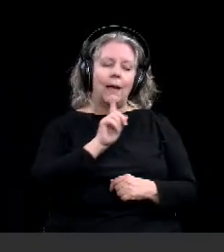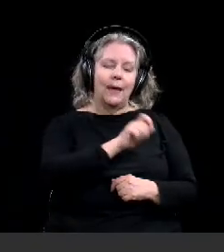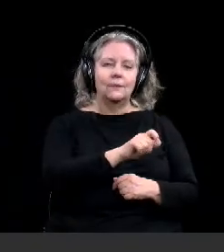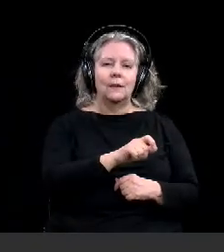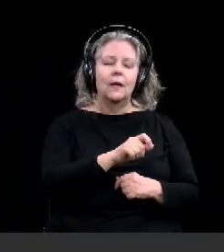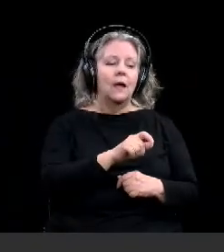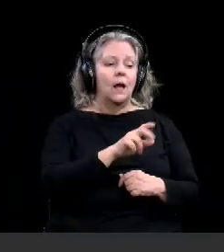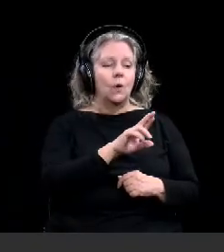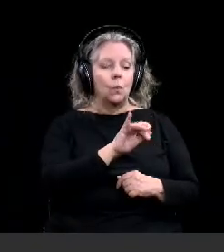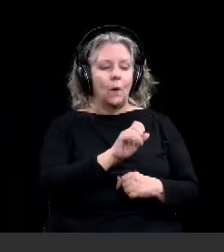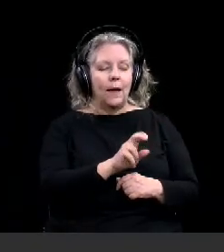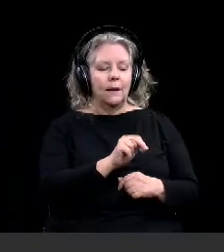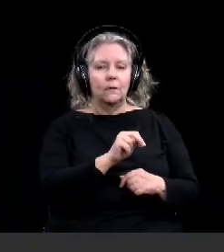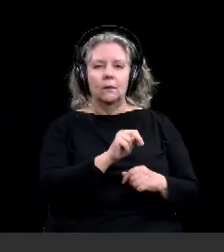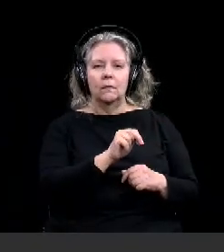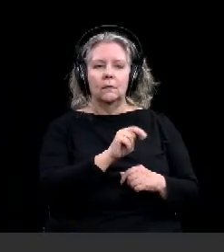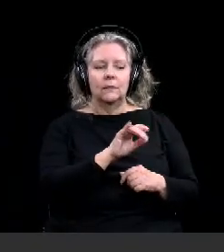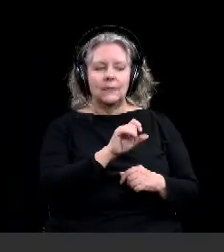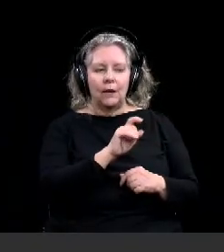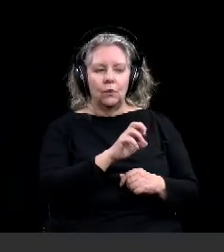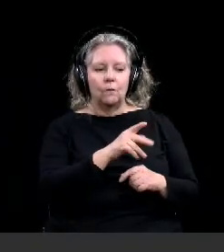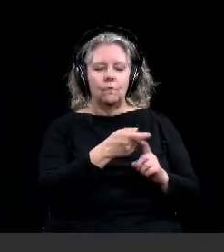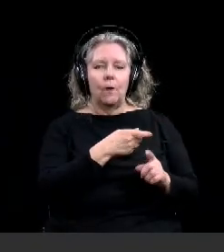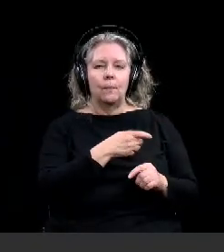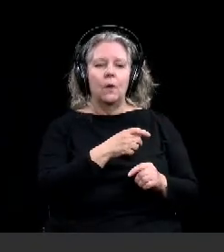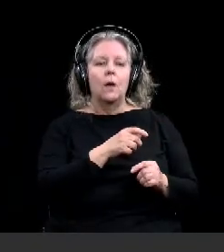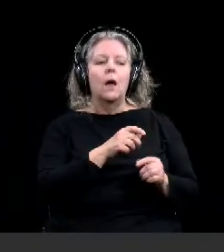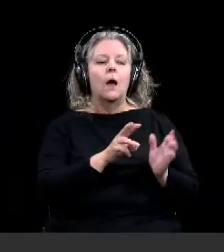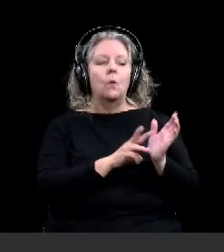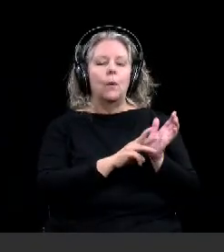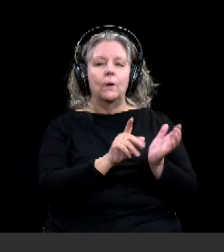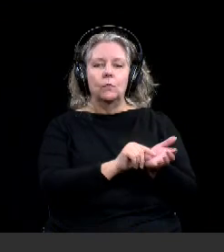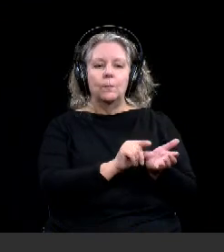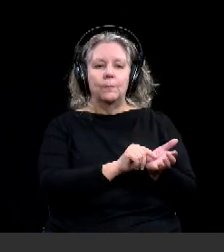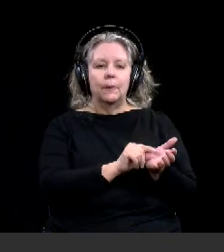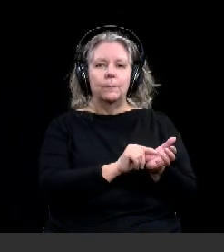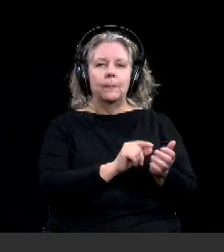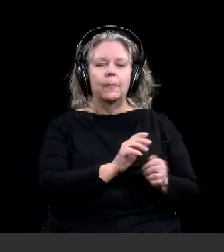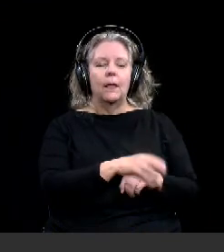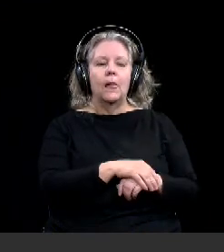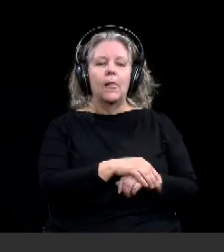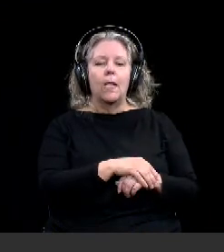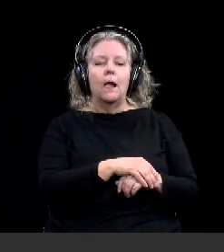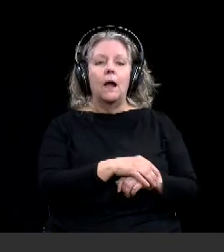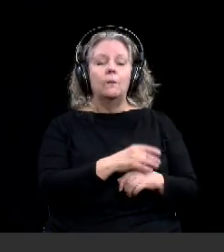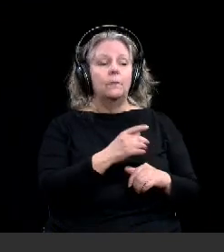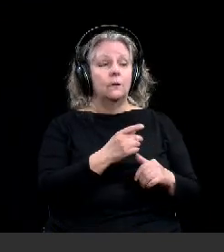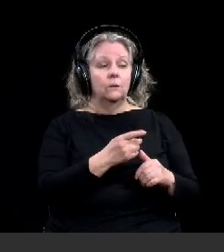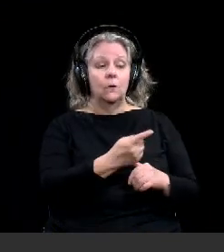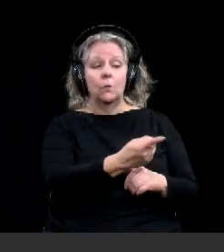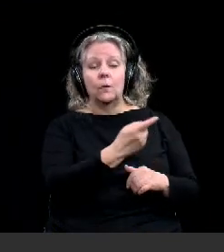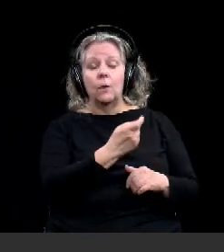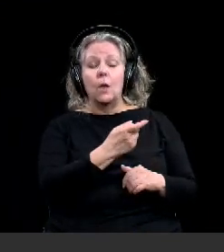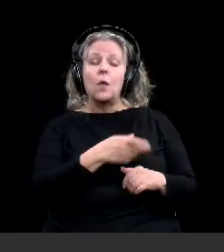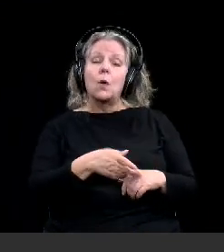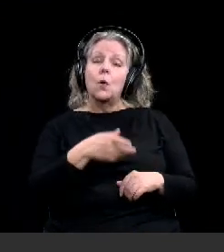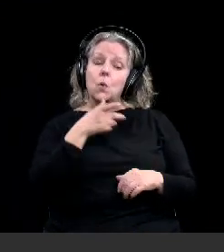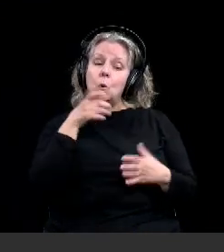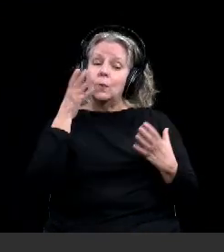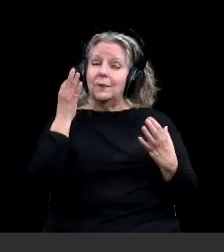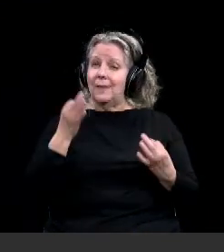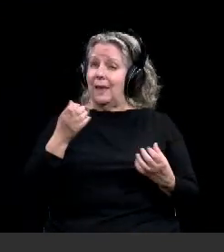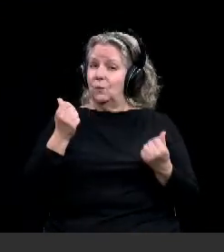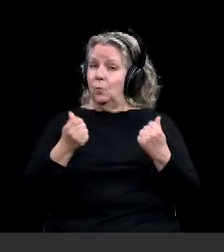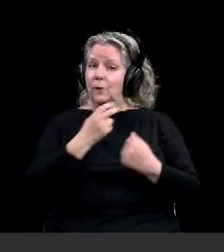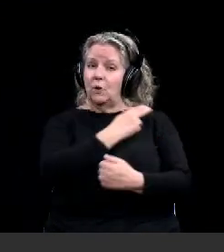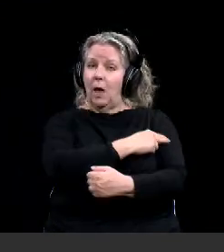Yes, thank you. My first question is, who determines which hospitals test for those variants? Did Hillcrest take that on?